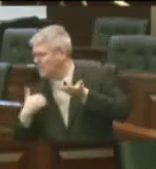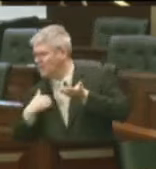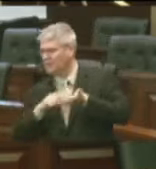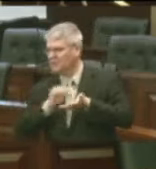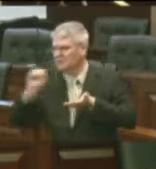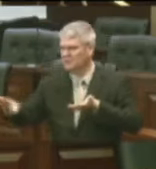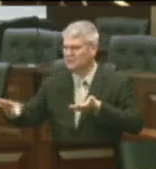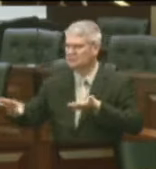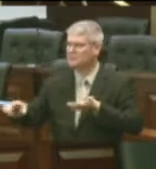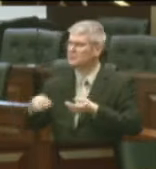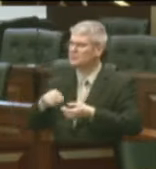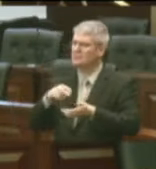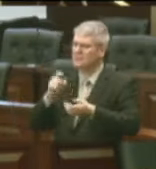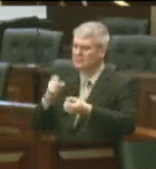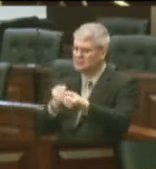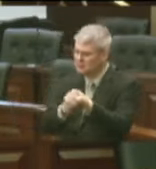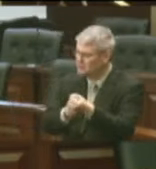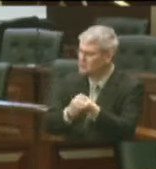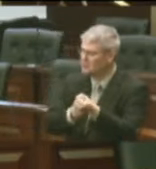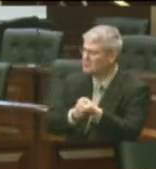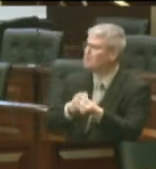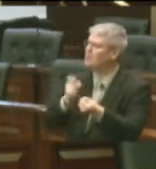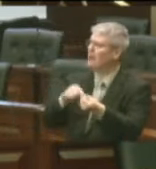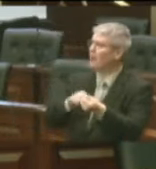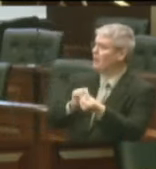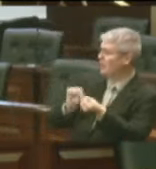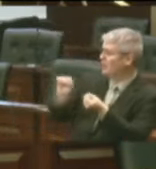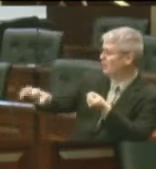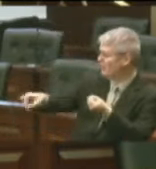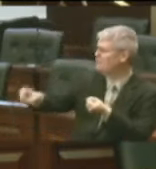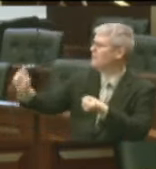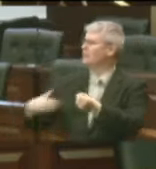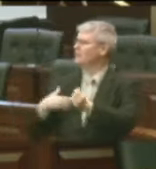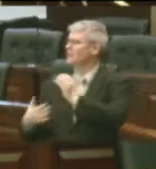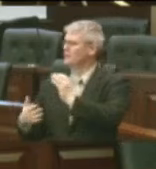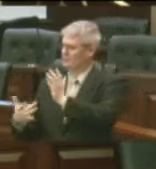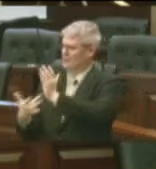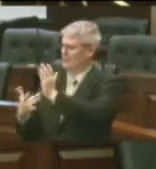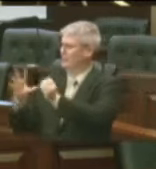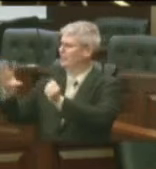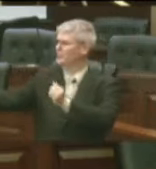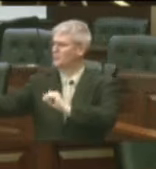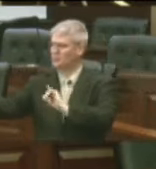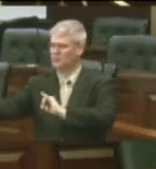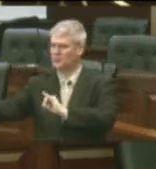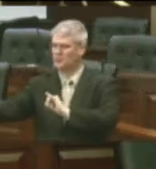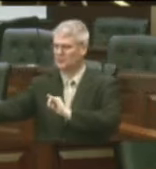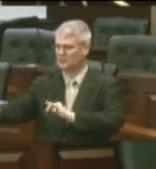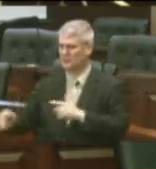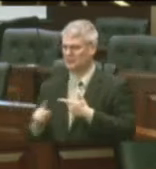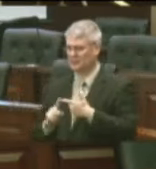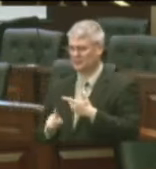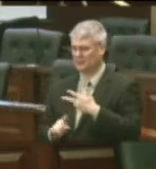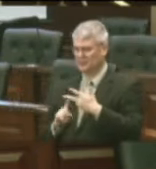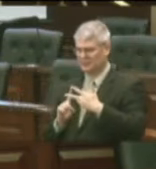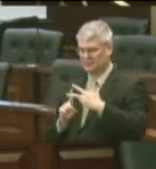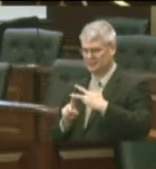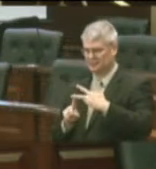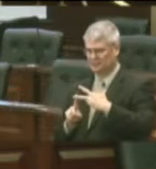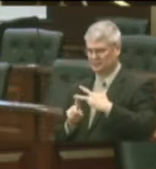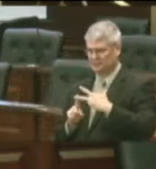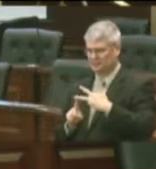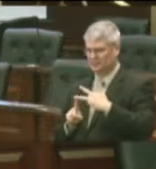in our homes and to make that available for students and their academic achievement. And then thirdly, I believe